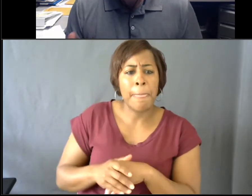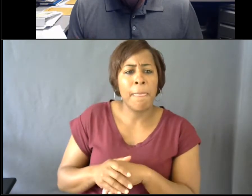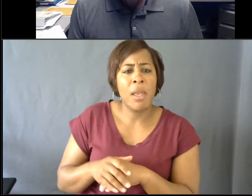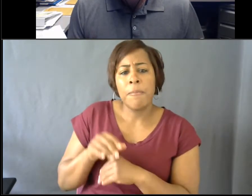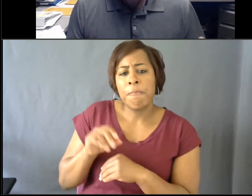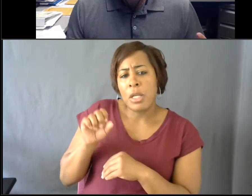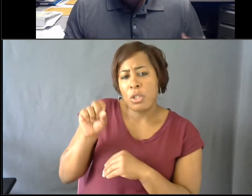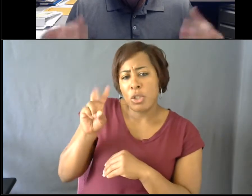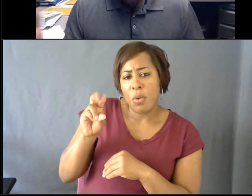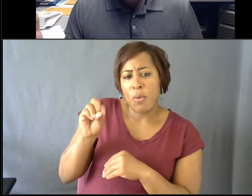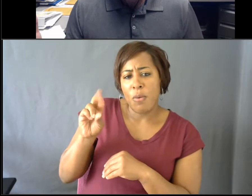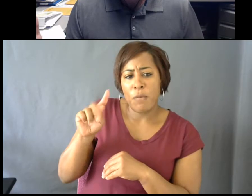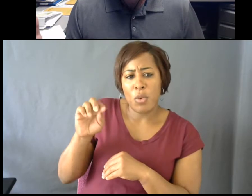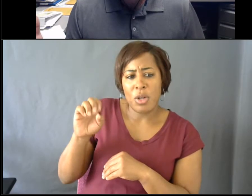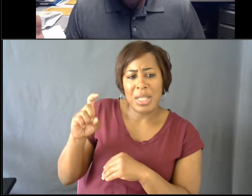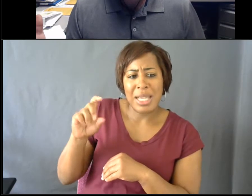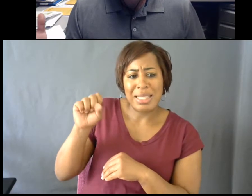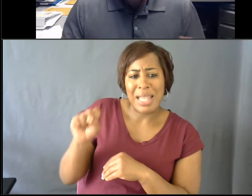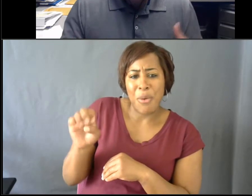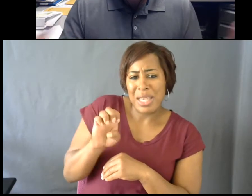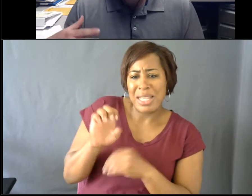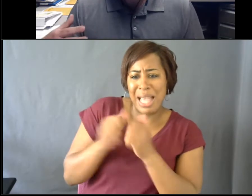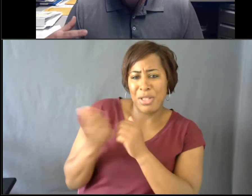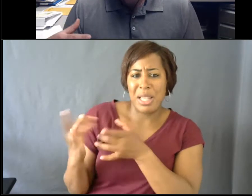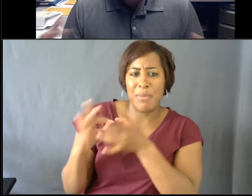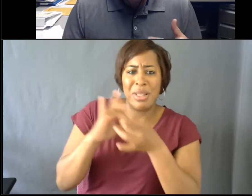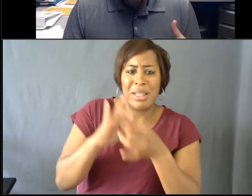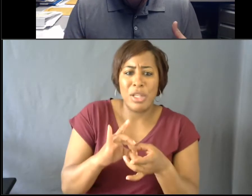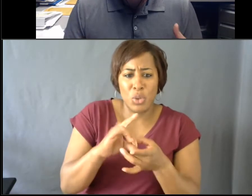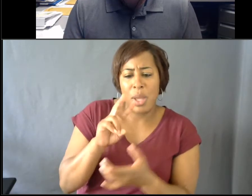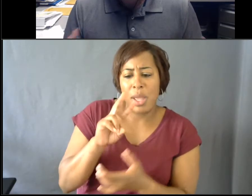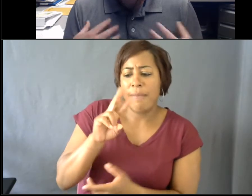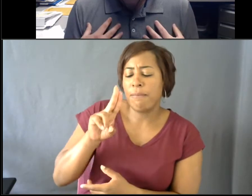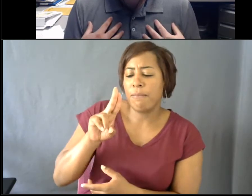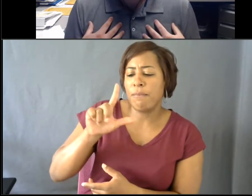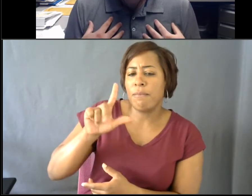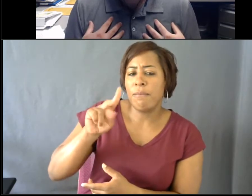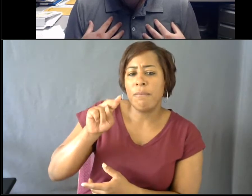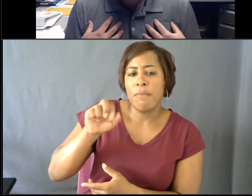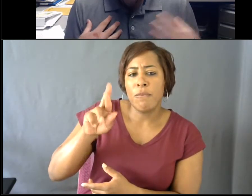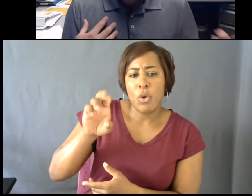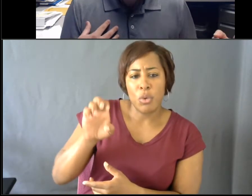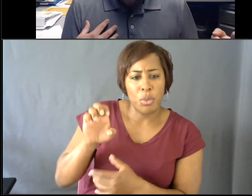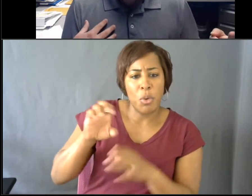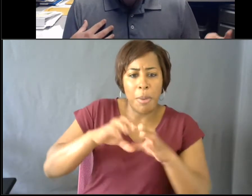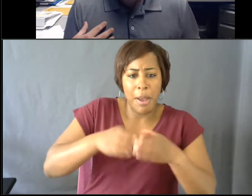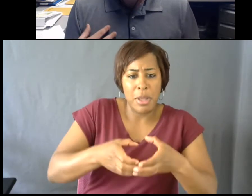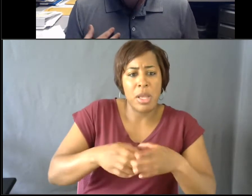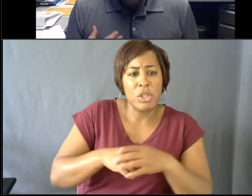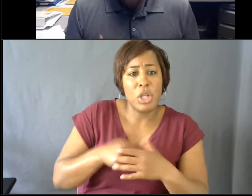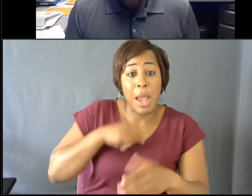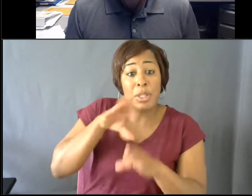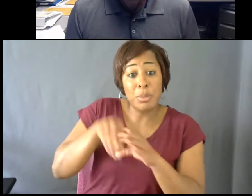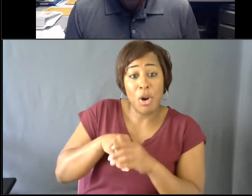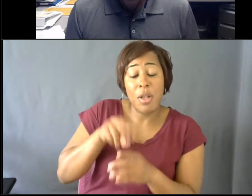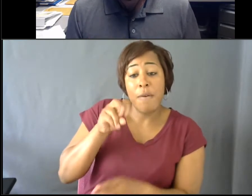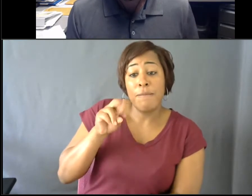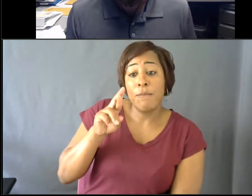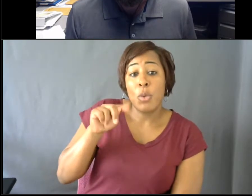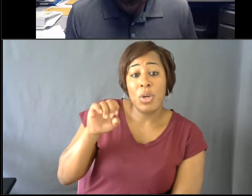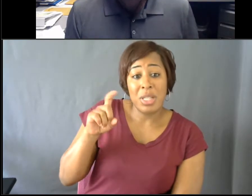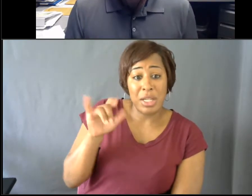Vortex Southeast sort of tie into vulnerable populations altogether? I was part of Vortex 2, and I just remember